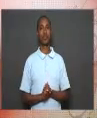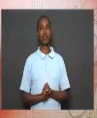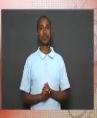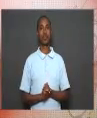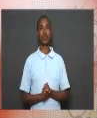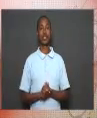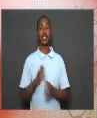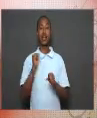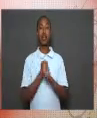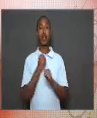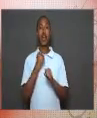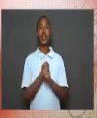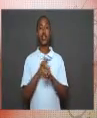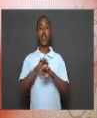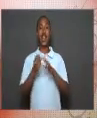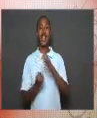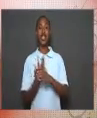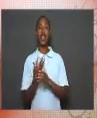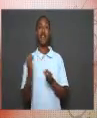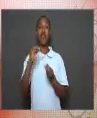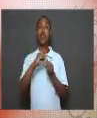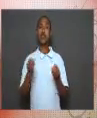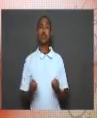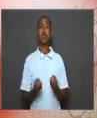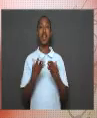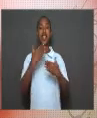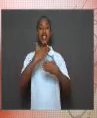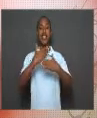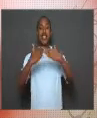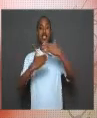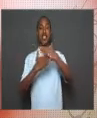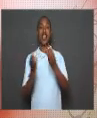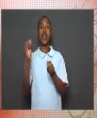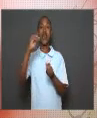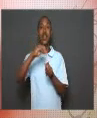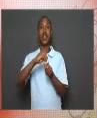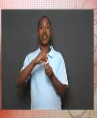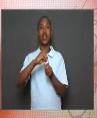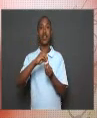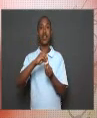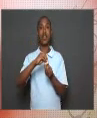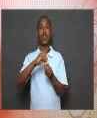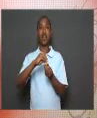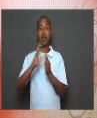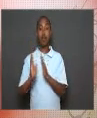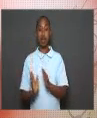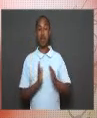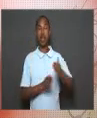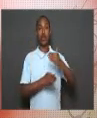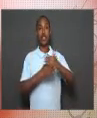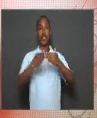The production of leather involves many stages, including preparatory